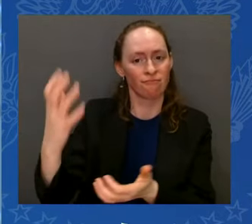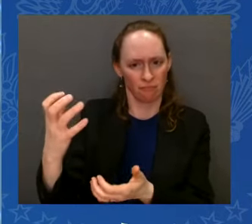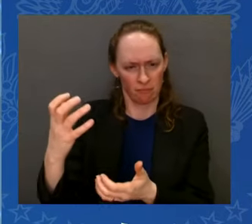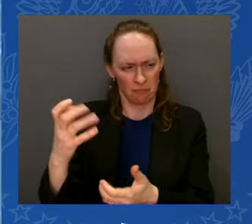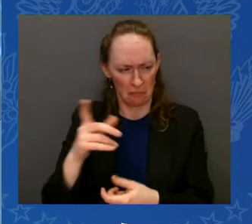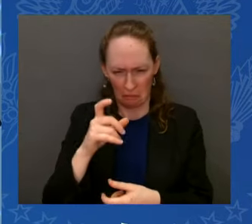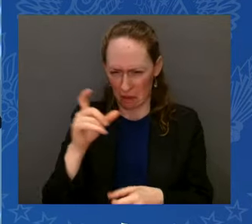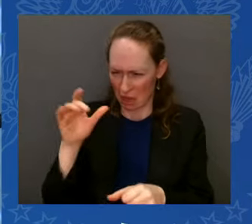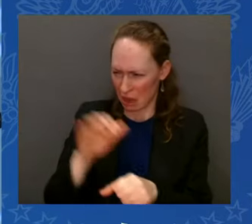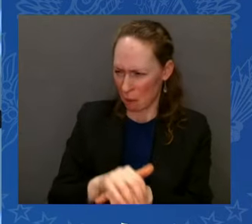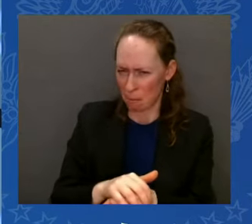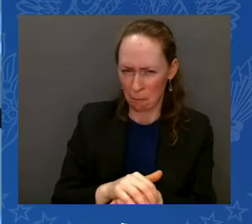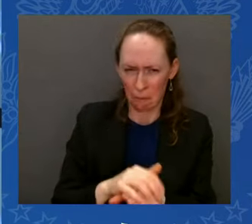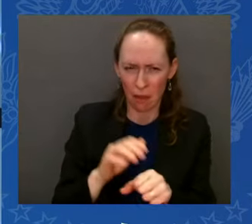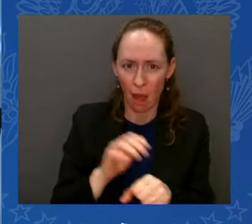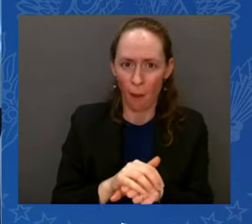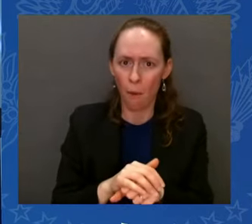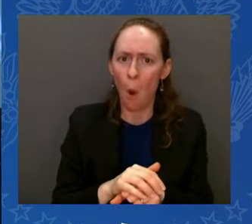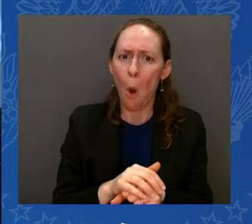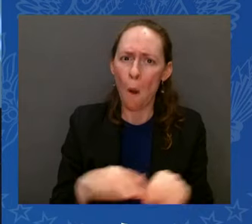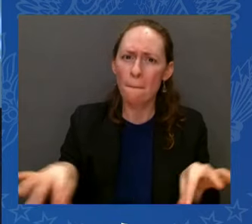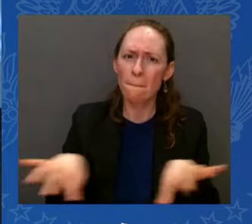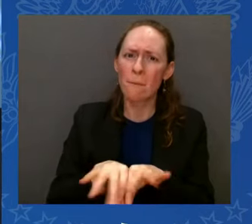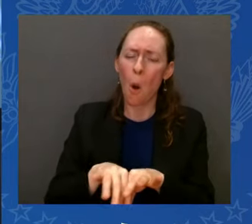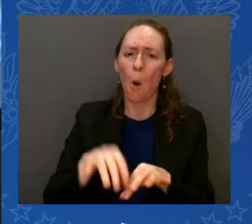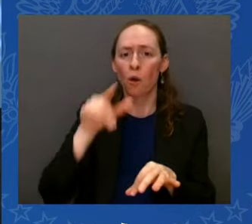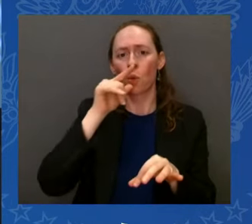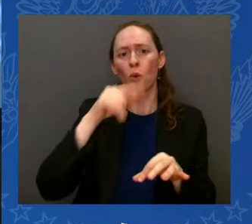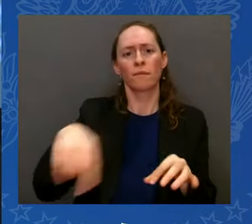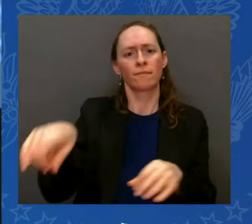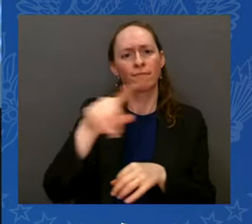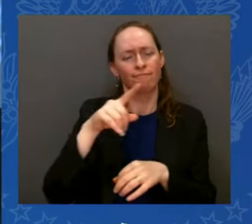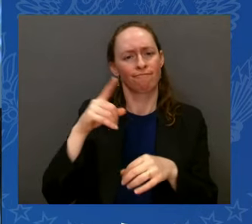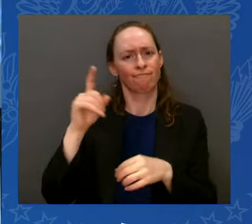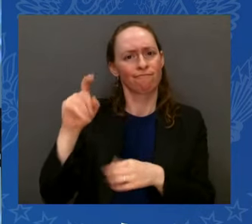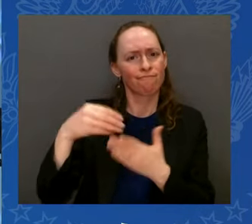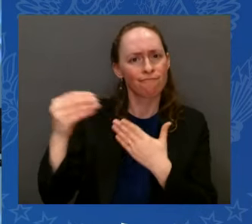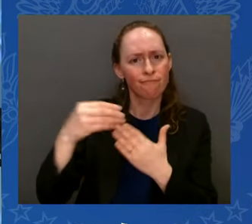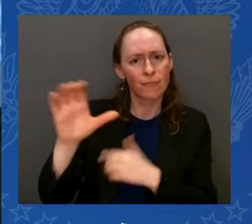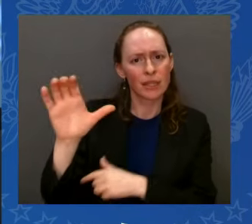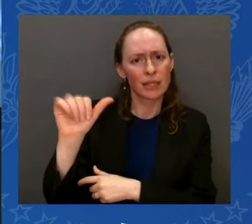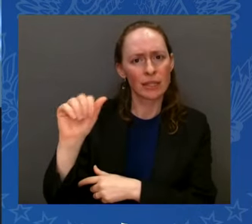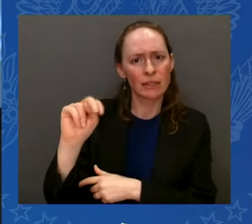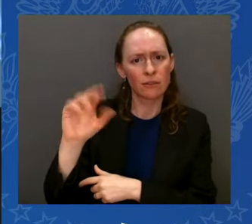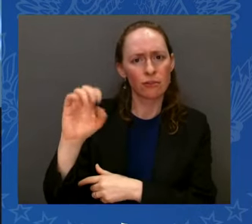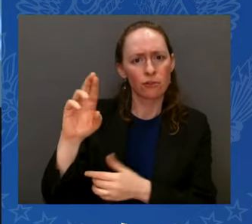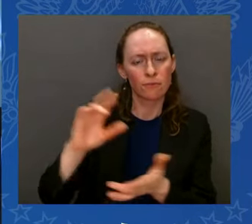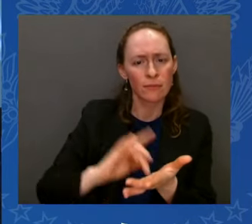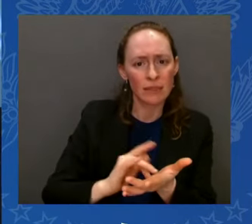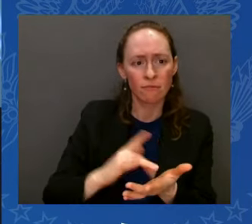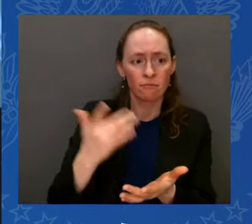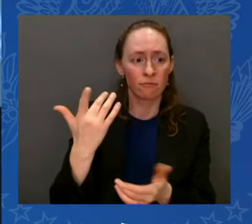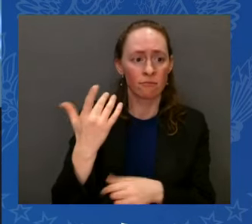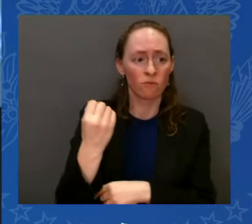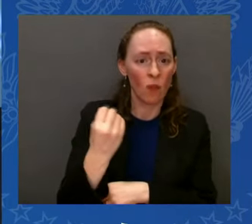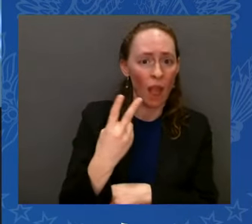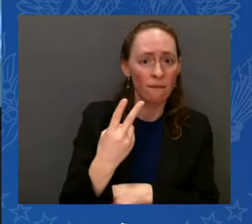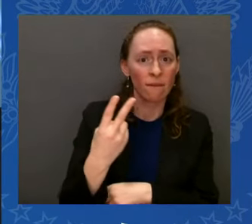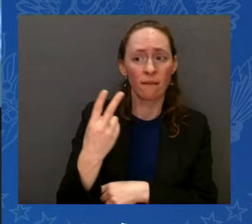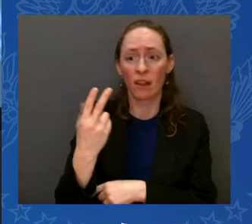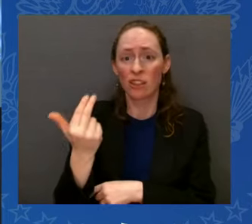$10,000, $12,000, $14,000 a year. Nobody on Medicare will have to pay more